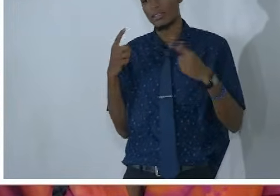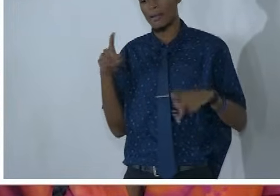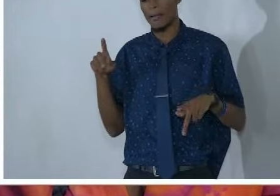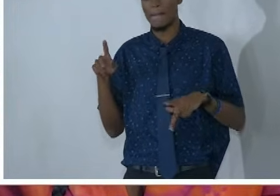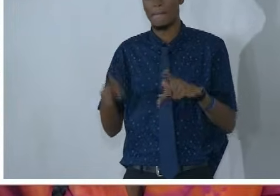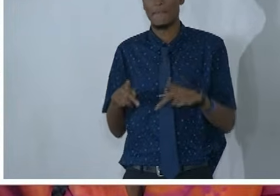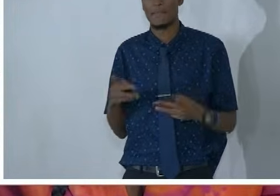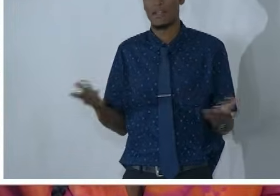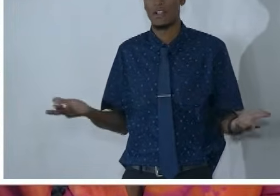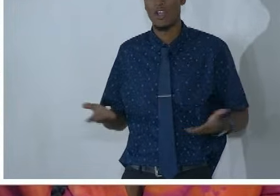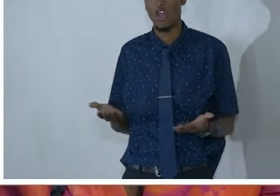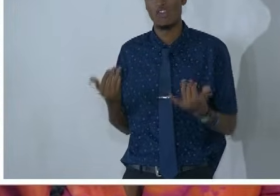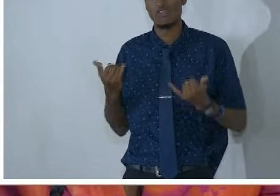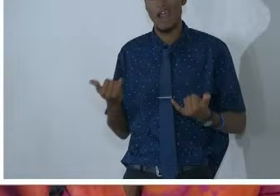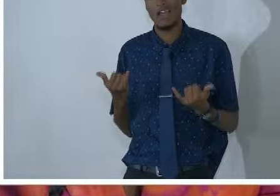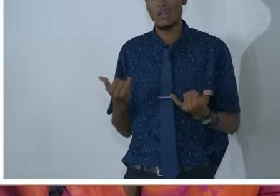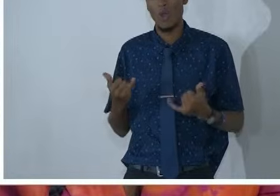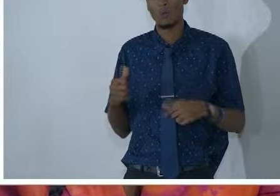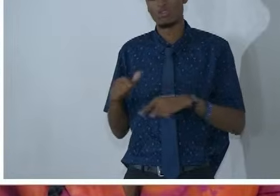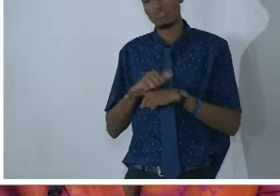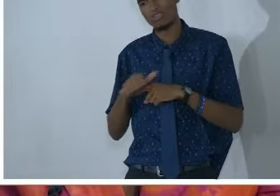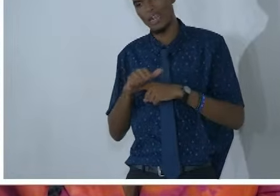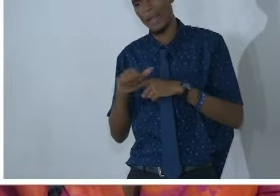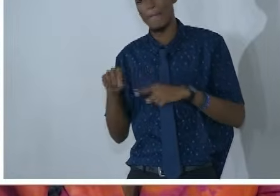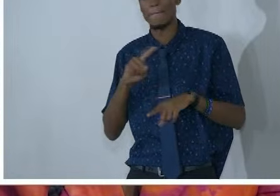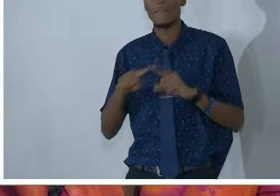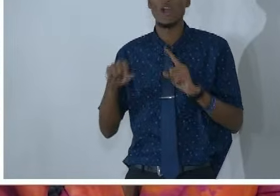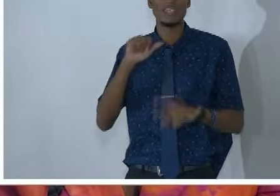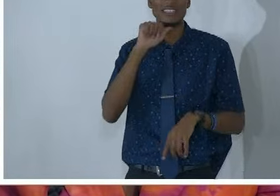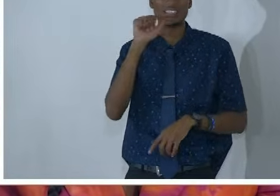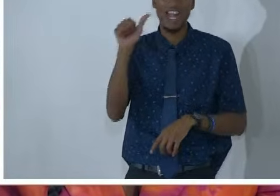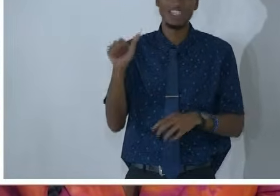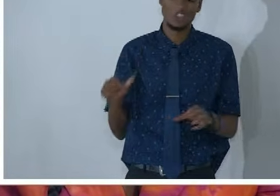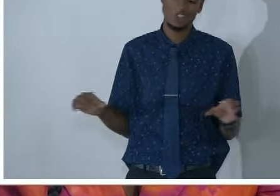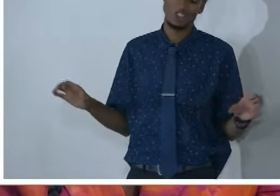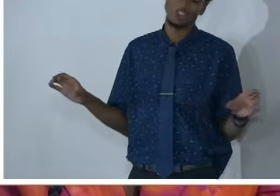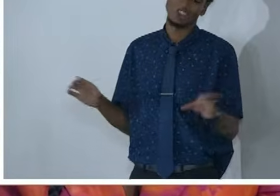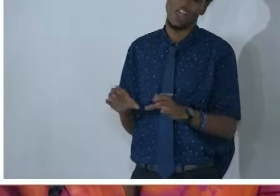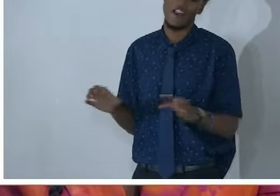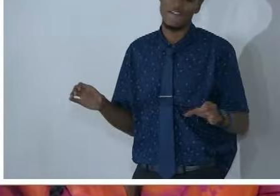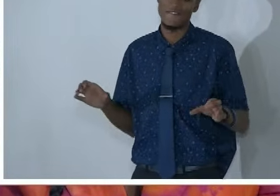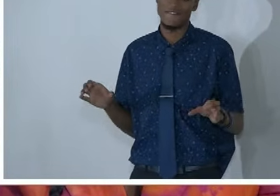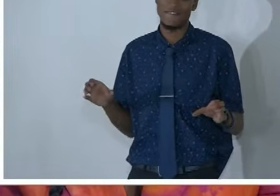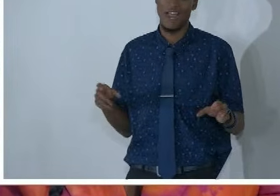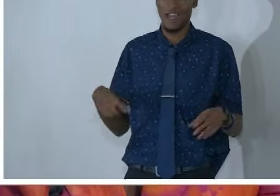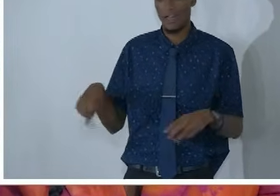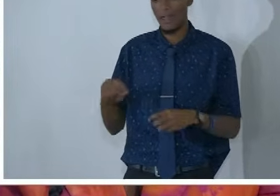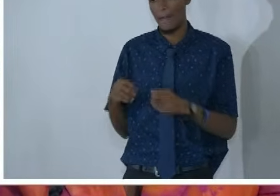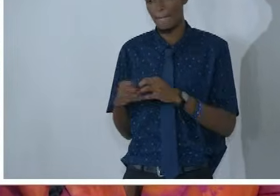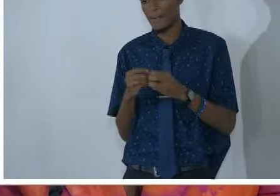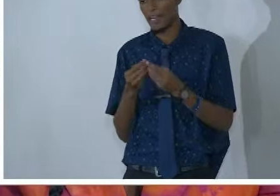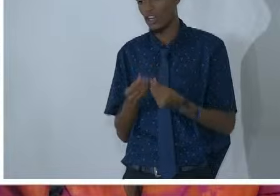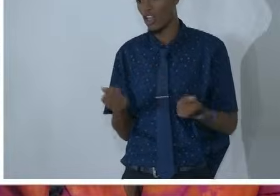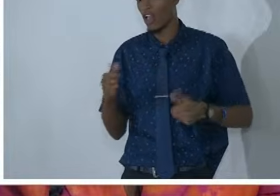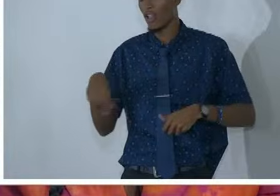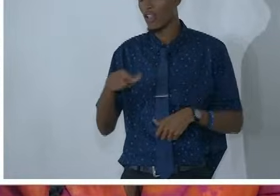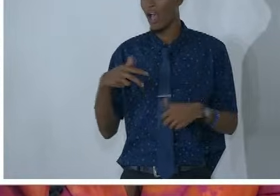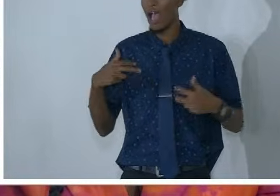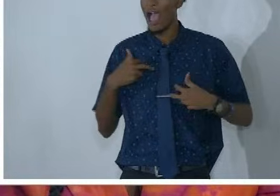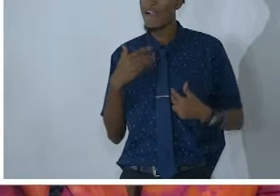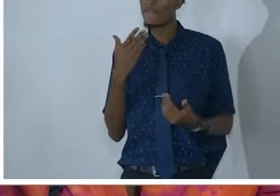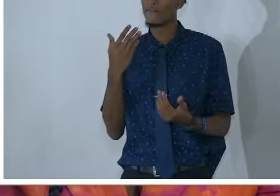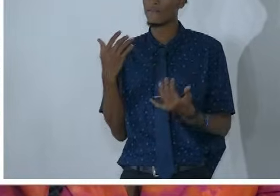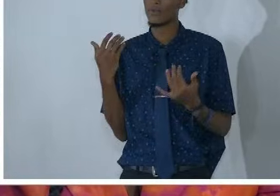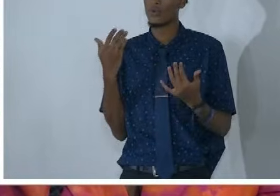now who are trained but not necessarily certified mediators who play a significant role